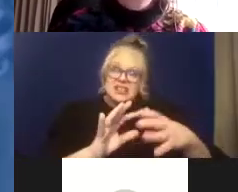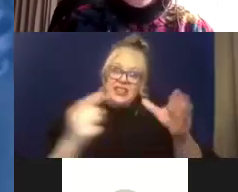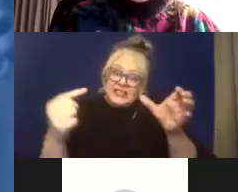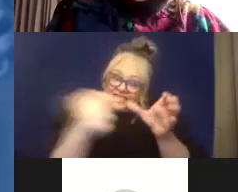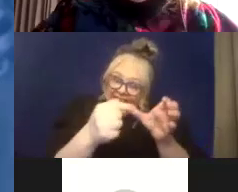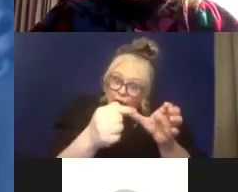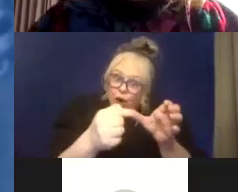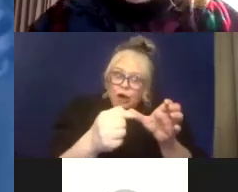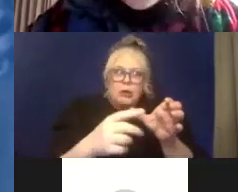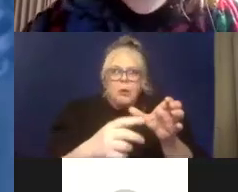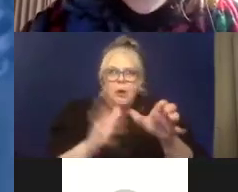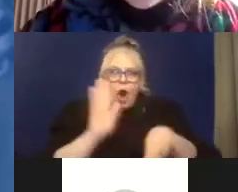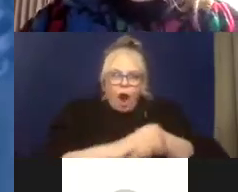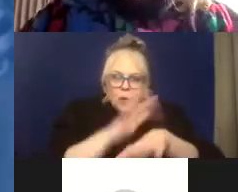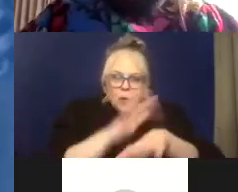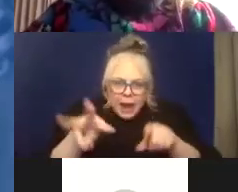of advocacy.